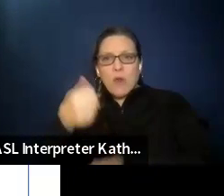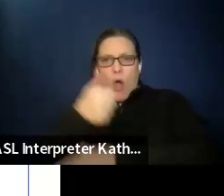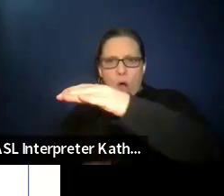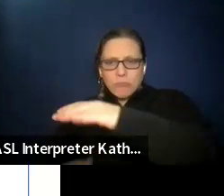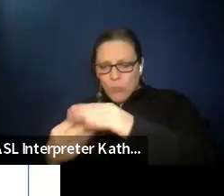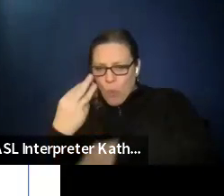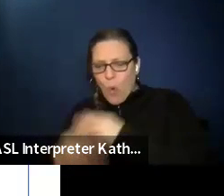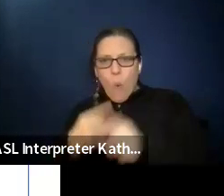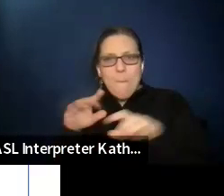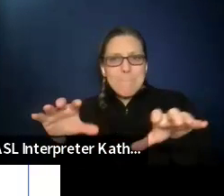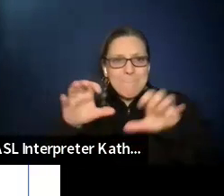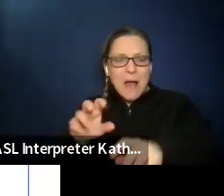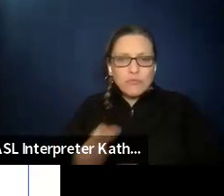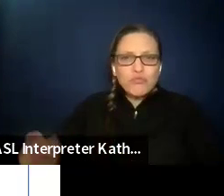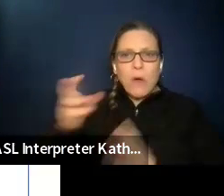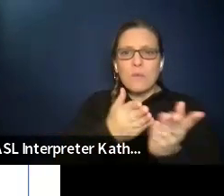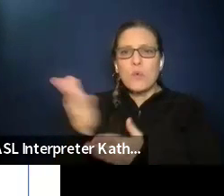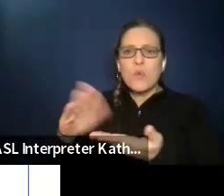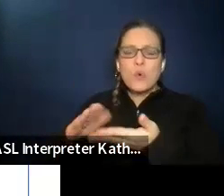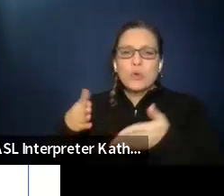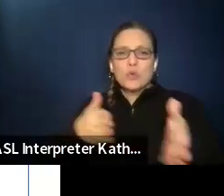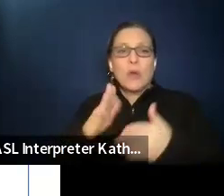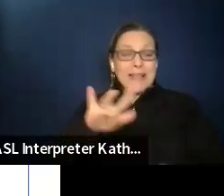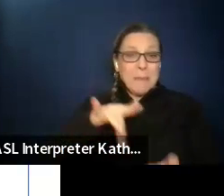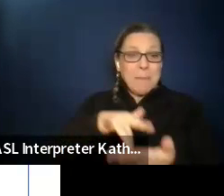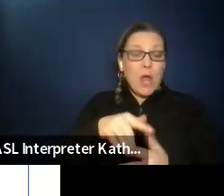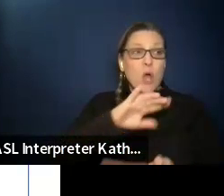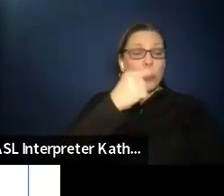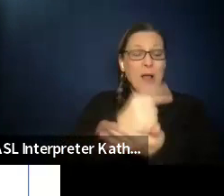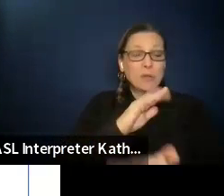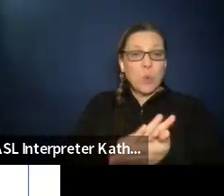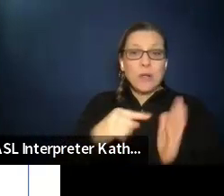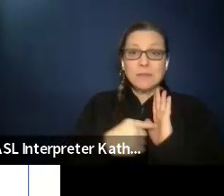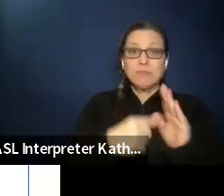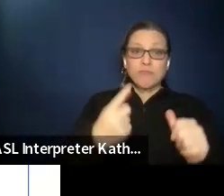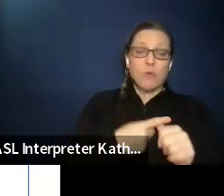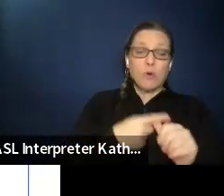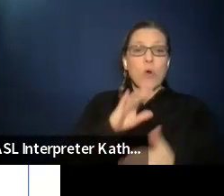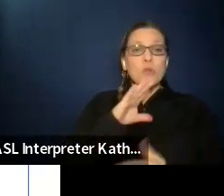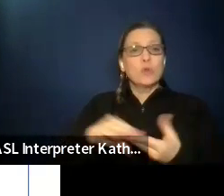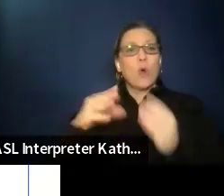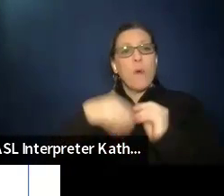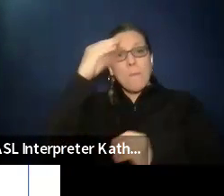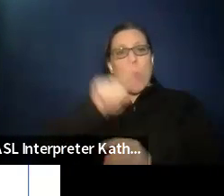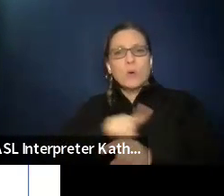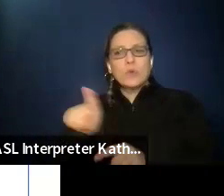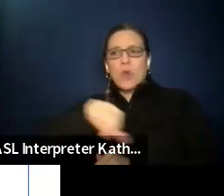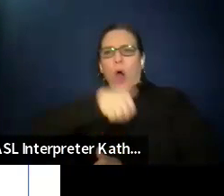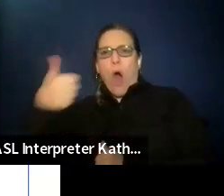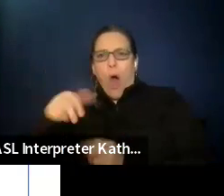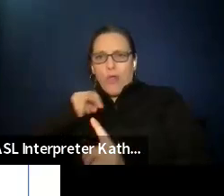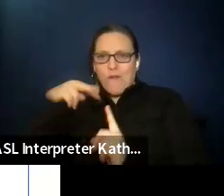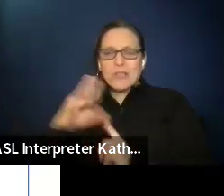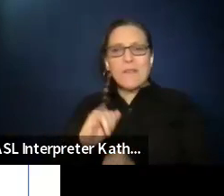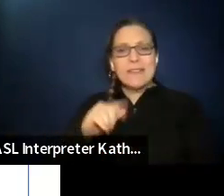underworld where monsters roam the streets. This middle grade debut tells the story of a boy who travels into an alternate version of his Halloween-obsessed